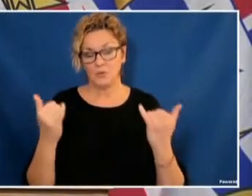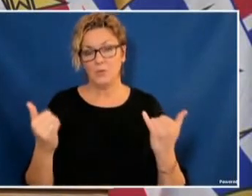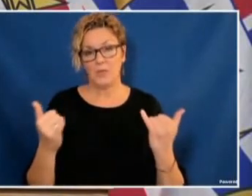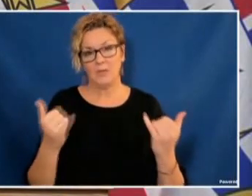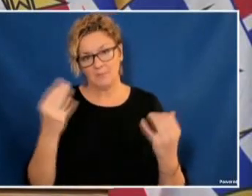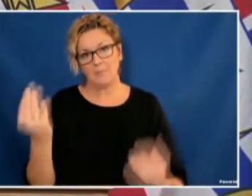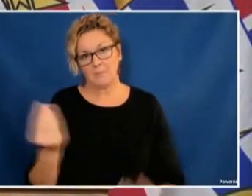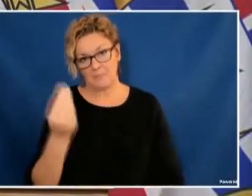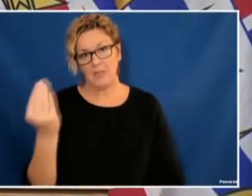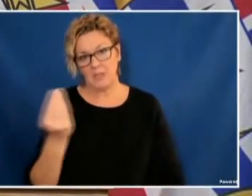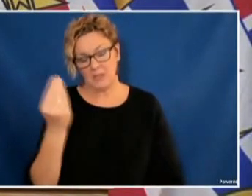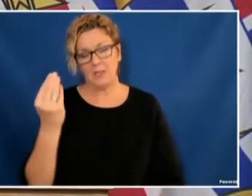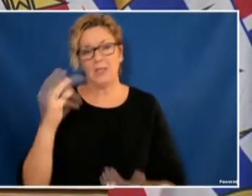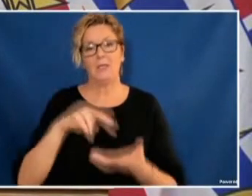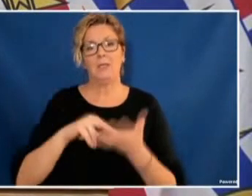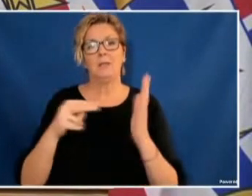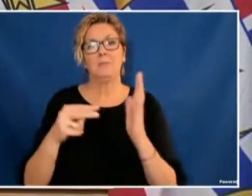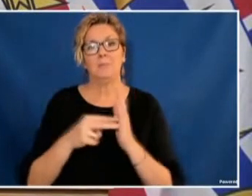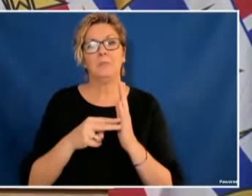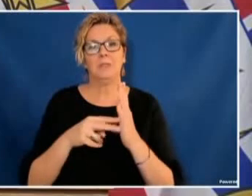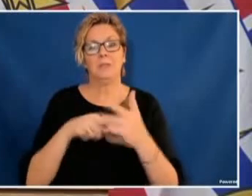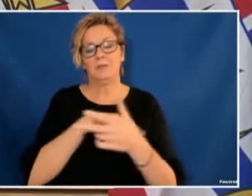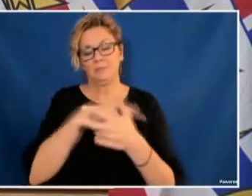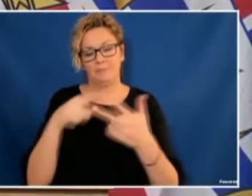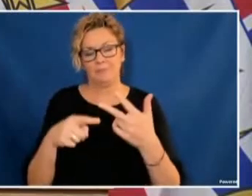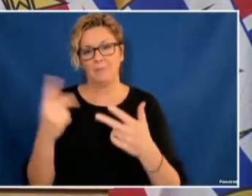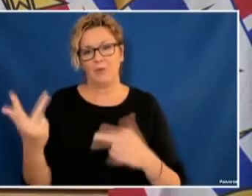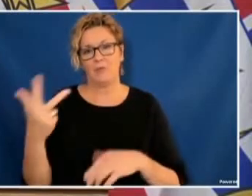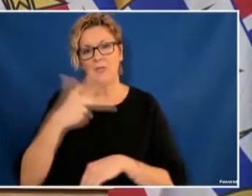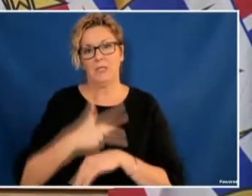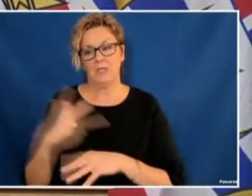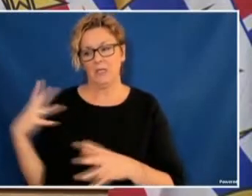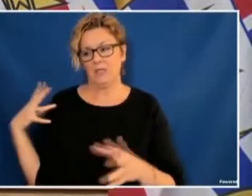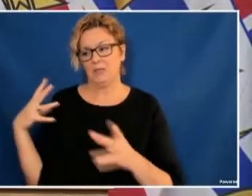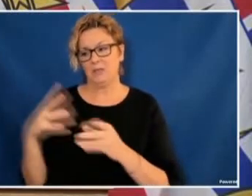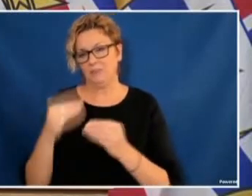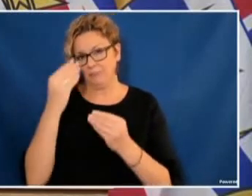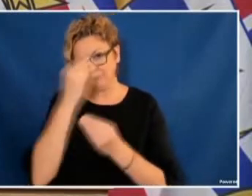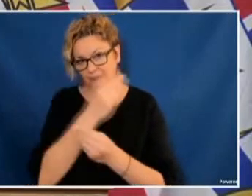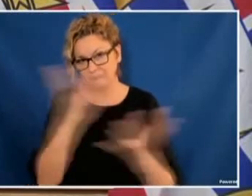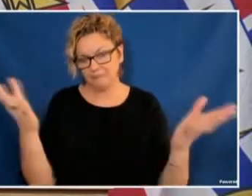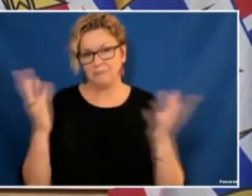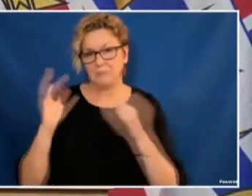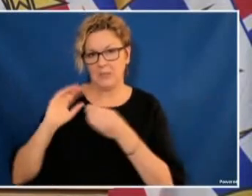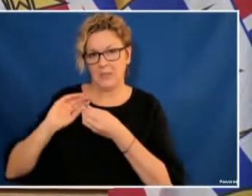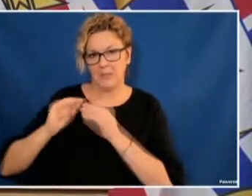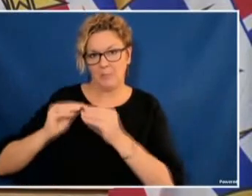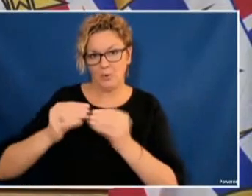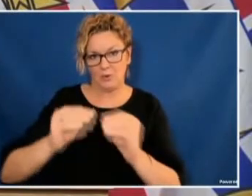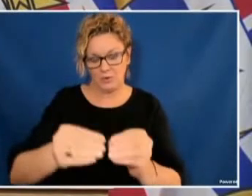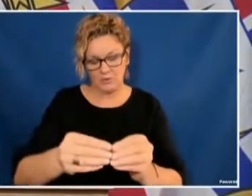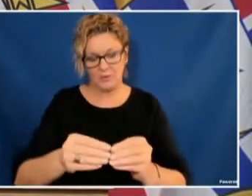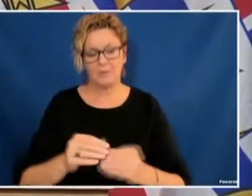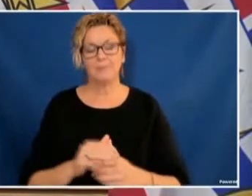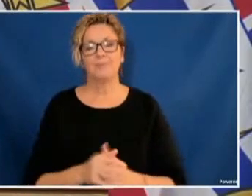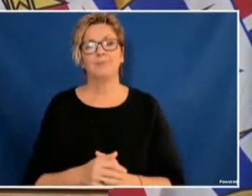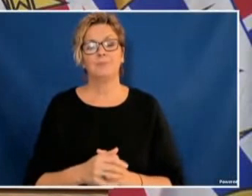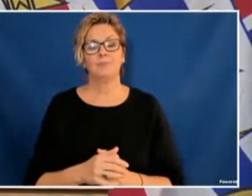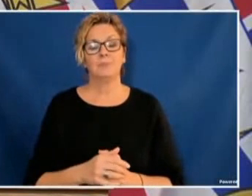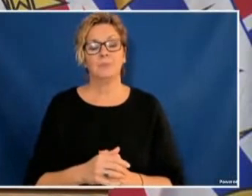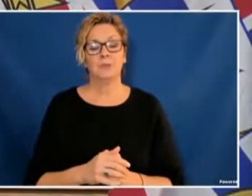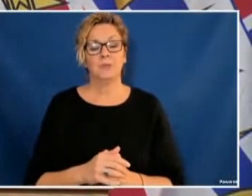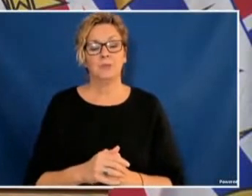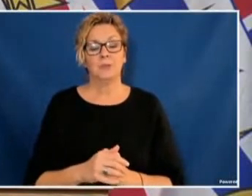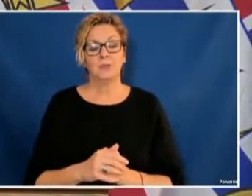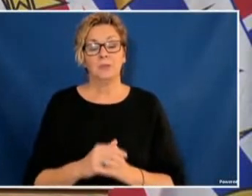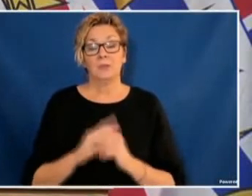33,238 people diagnosed with COVID-19 in British Columbia. That includes 371 people from the Vancouver Coastal